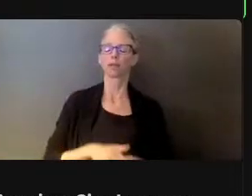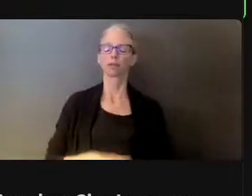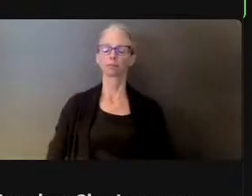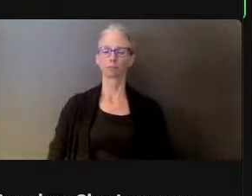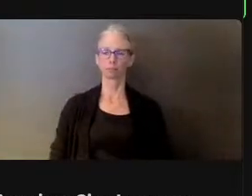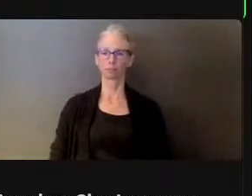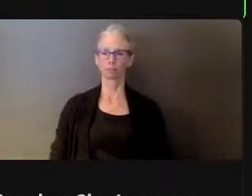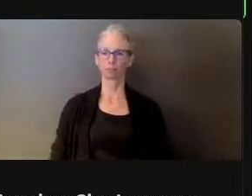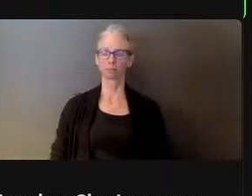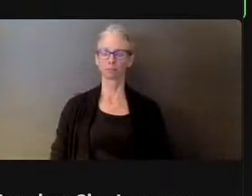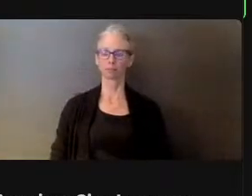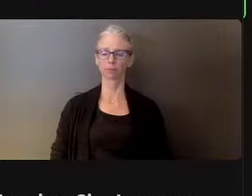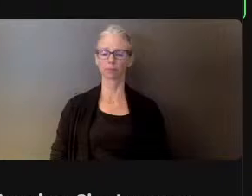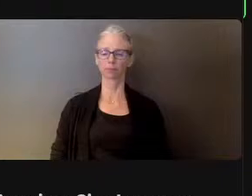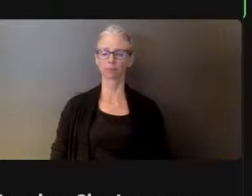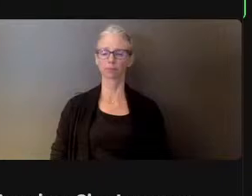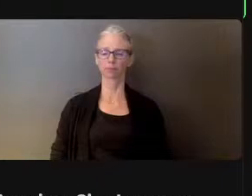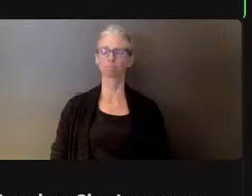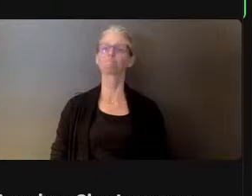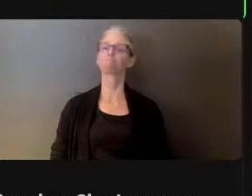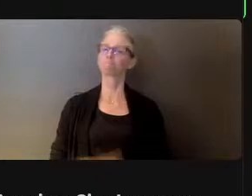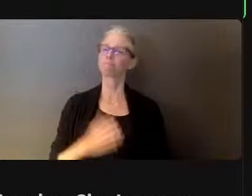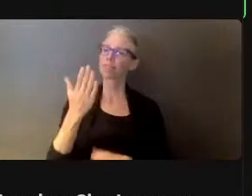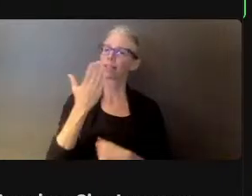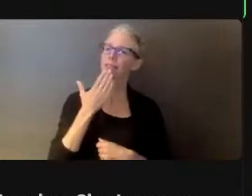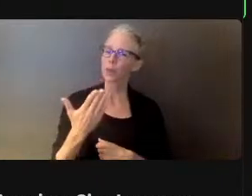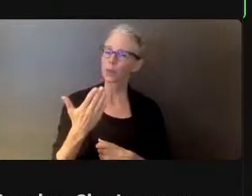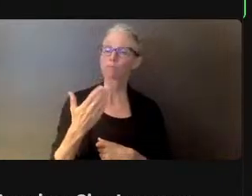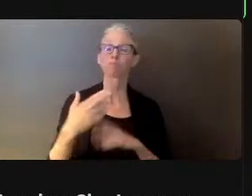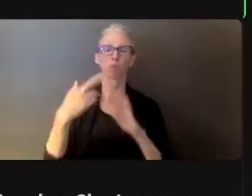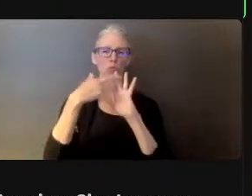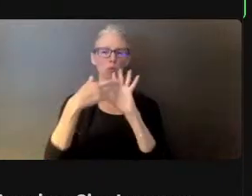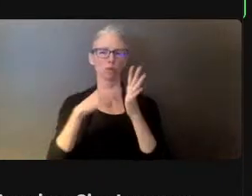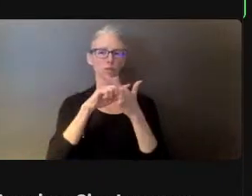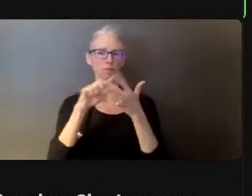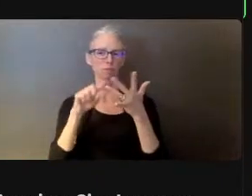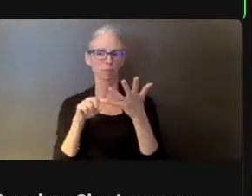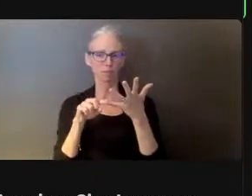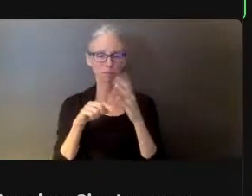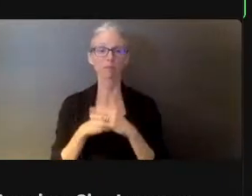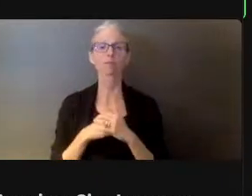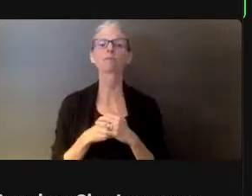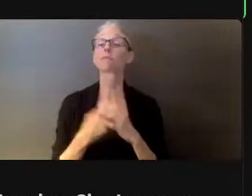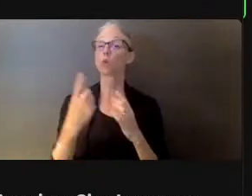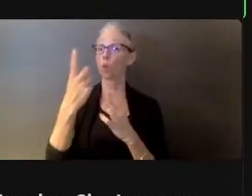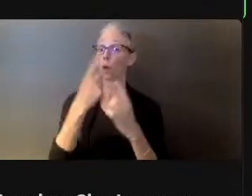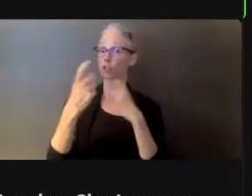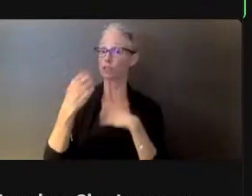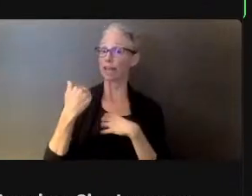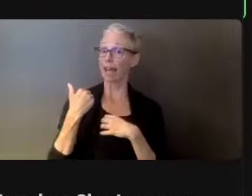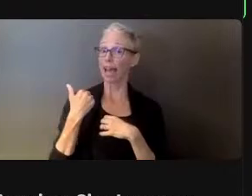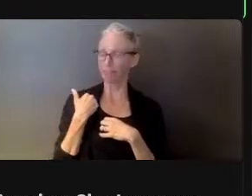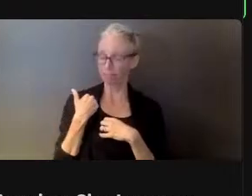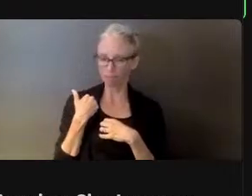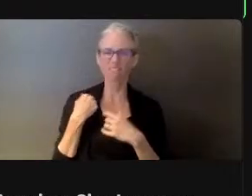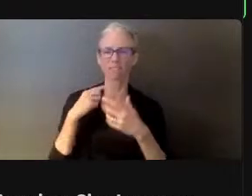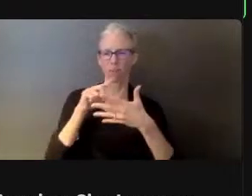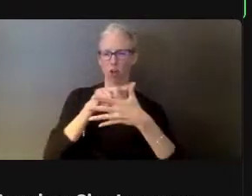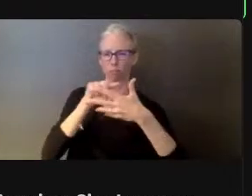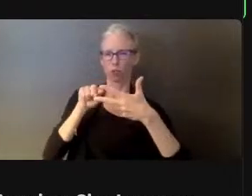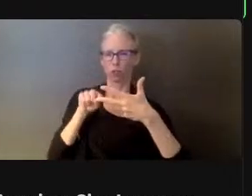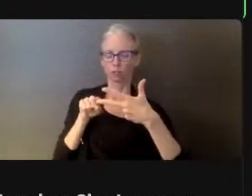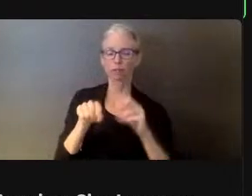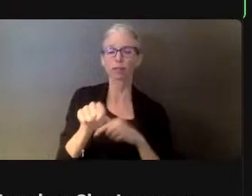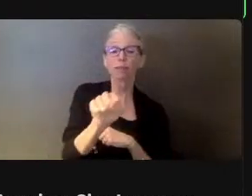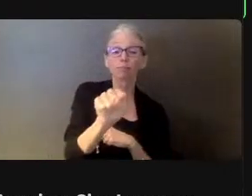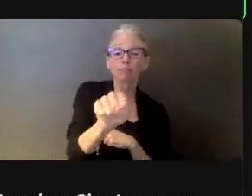Thank you. Some housekeeping. We invite attendees to submit questions using the Q&A feature found at the